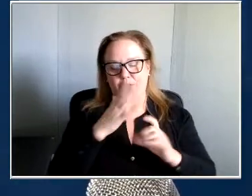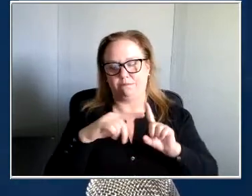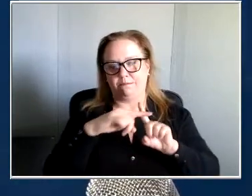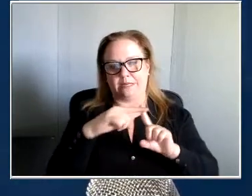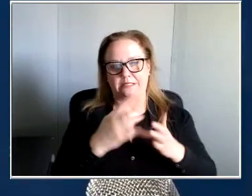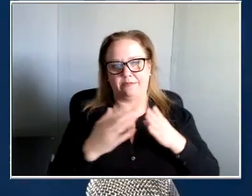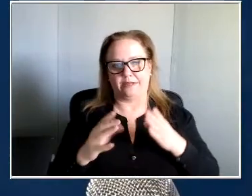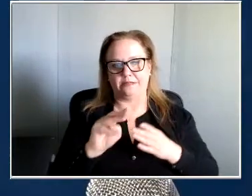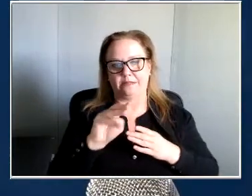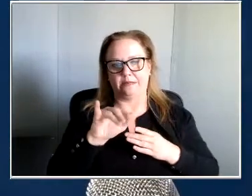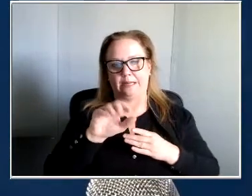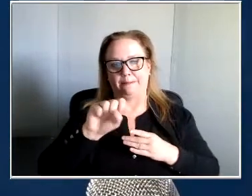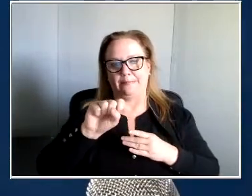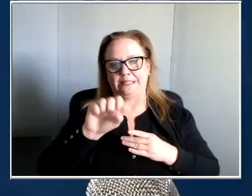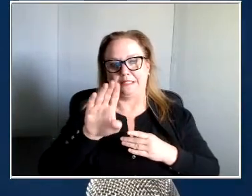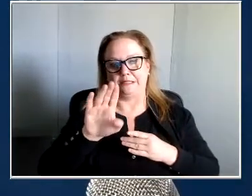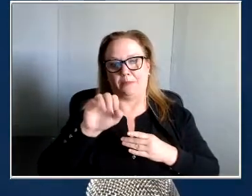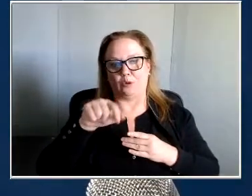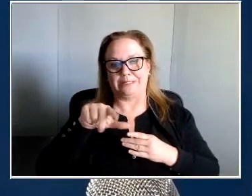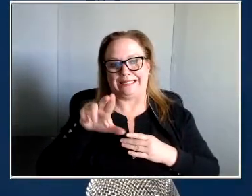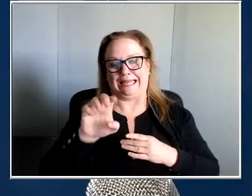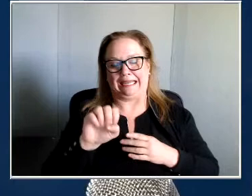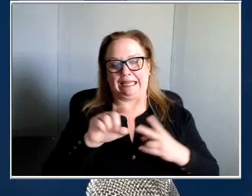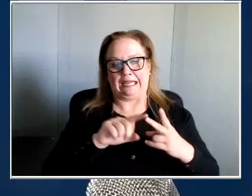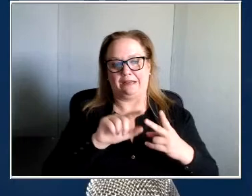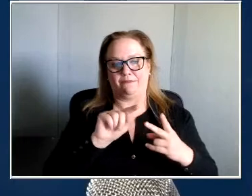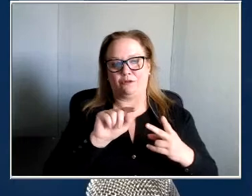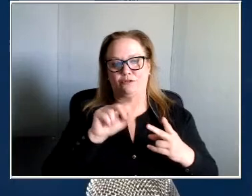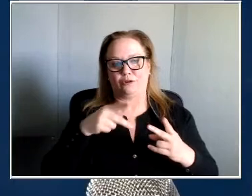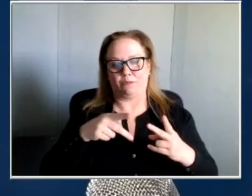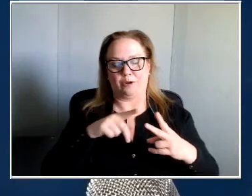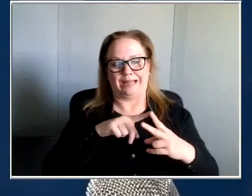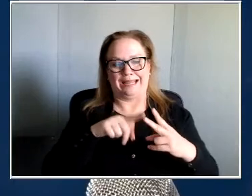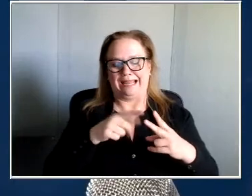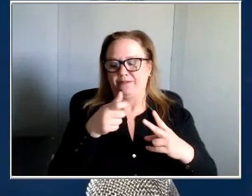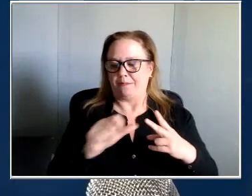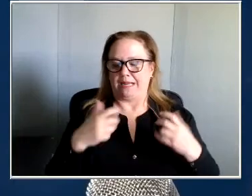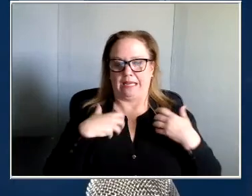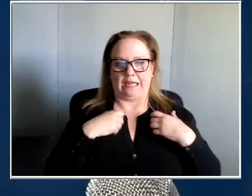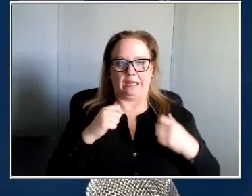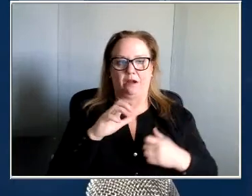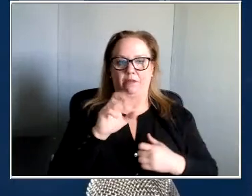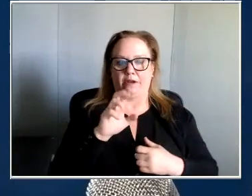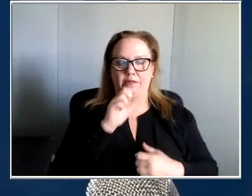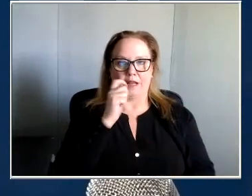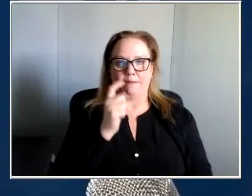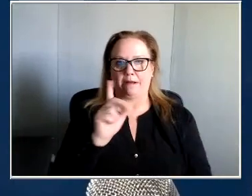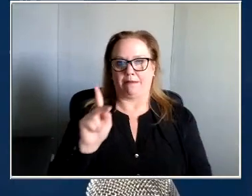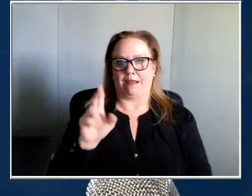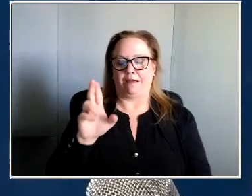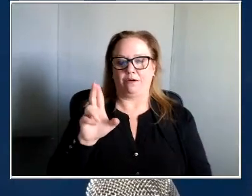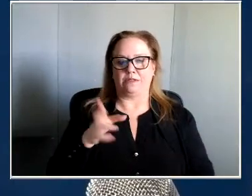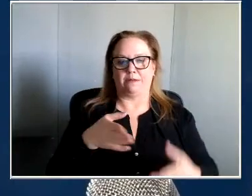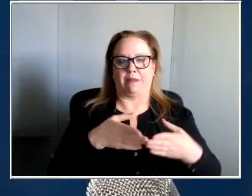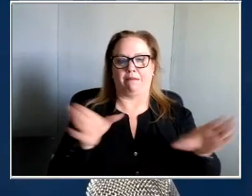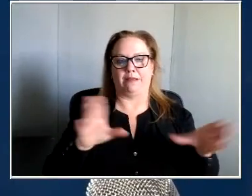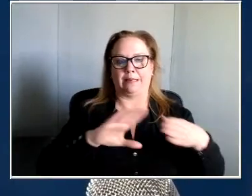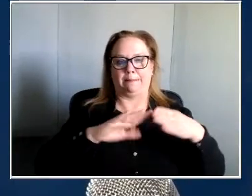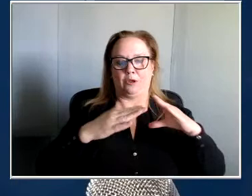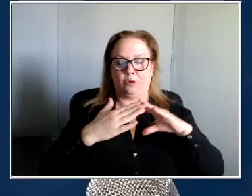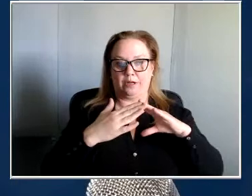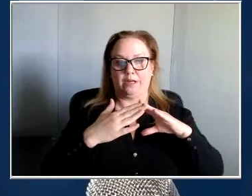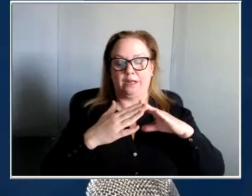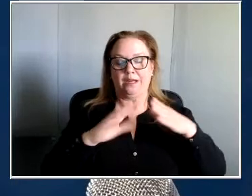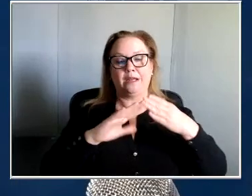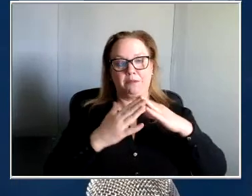Missy's Boutique and for Turning Point. And for anyone from any healthcare, this isn't only about KU, this is really about the community support